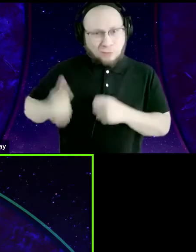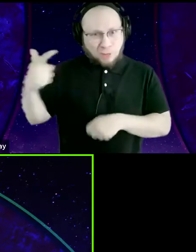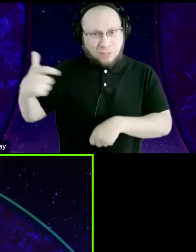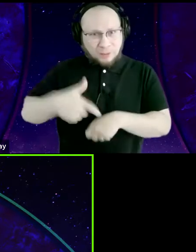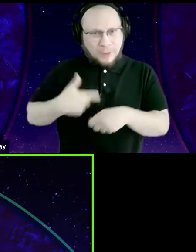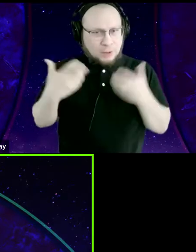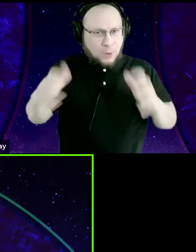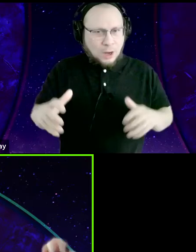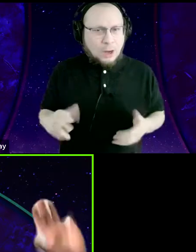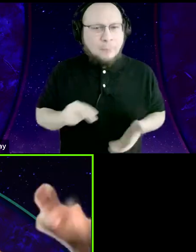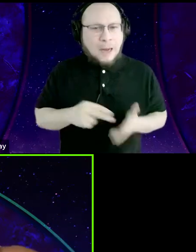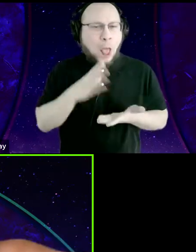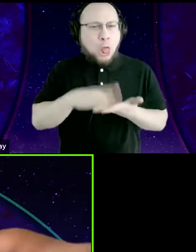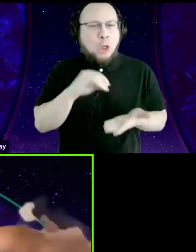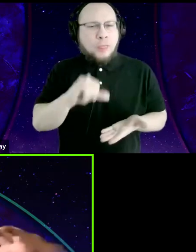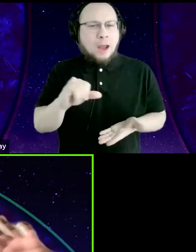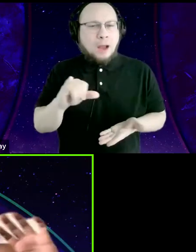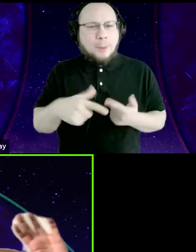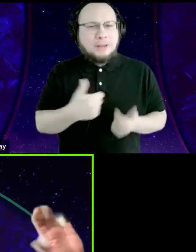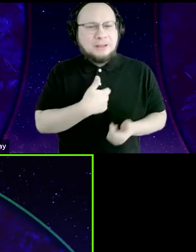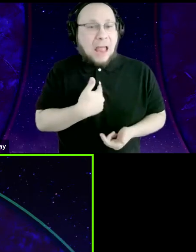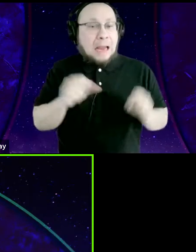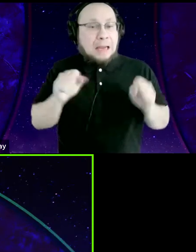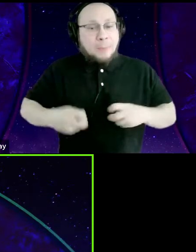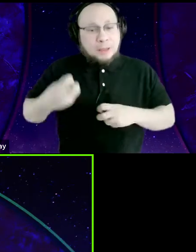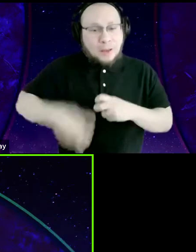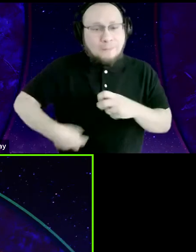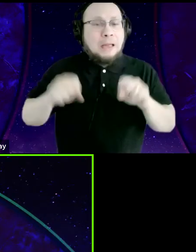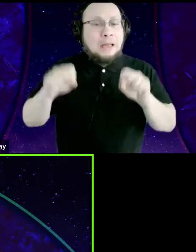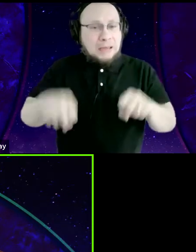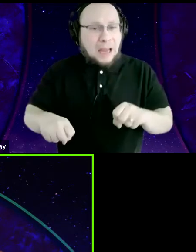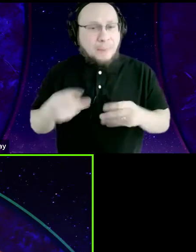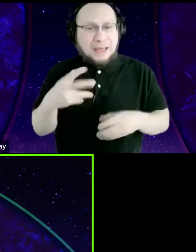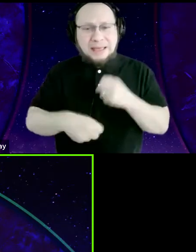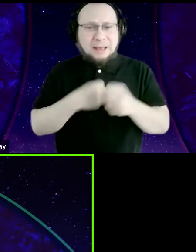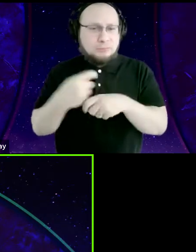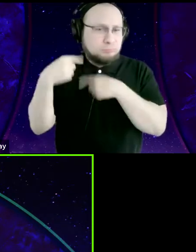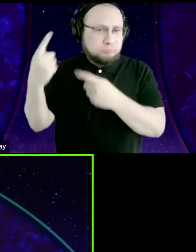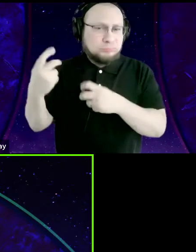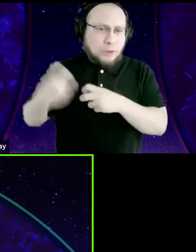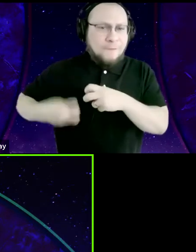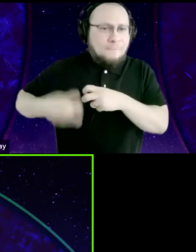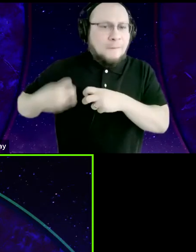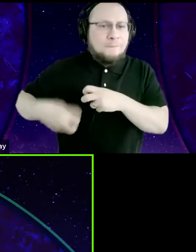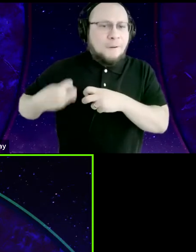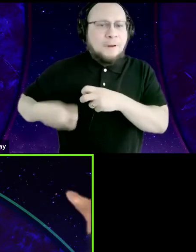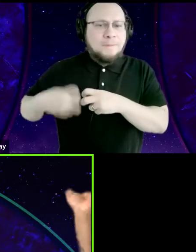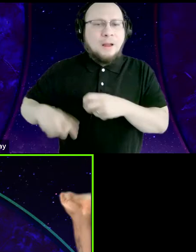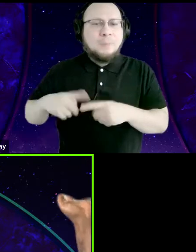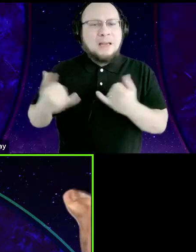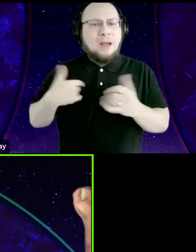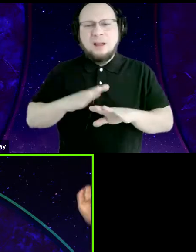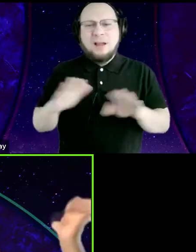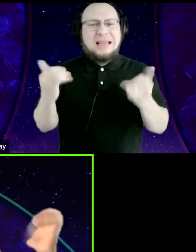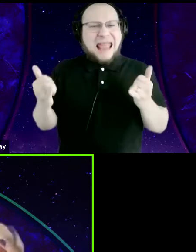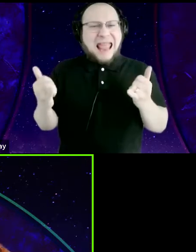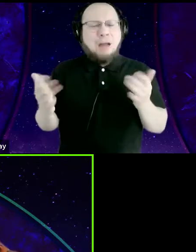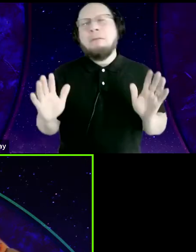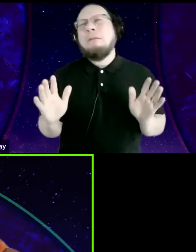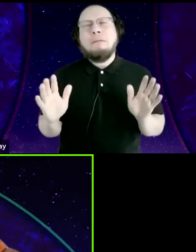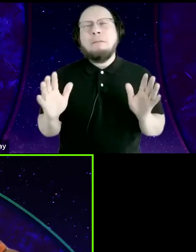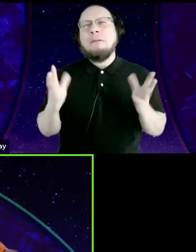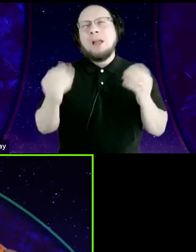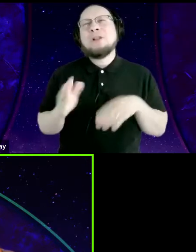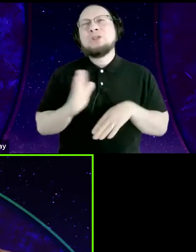learned. But like, I absolutely can do that. And I did it for so many years of my life. And like, Spoil me, baby. Like,